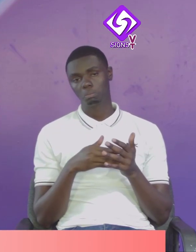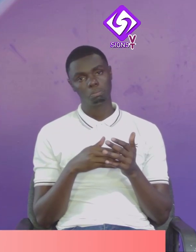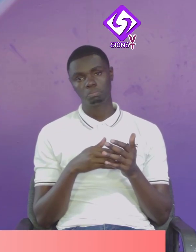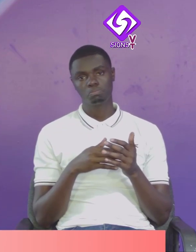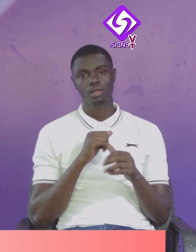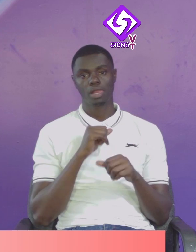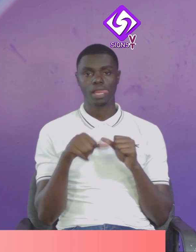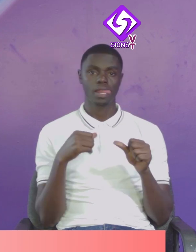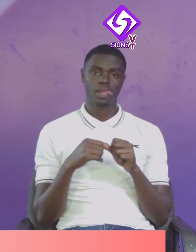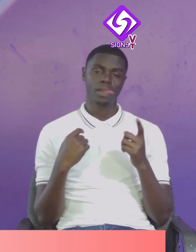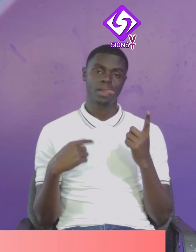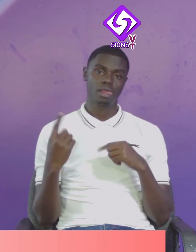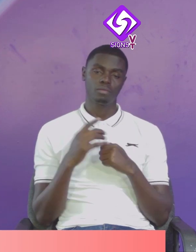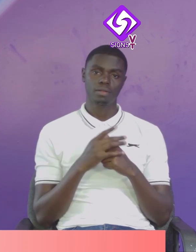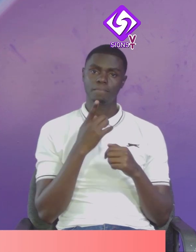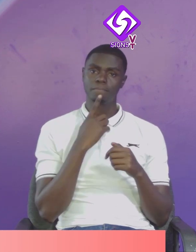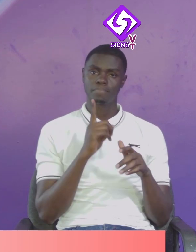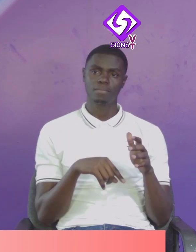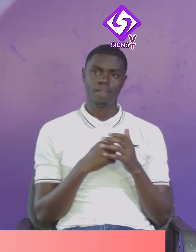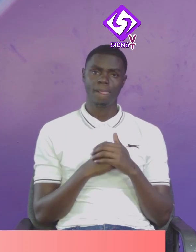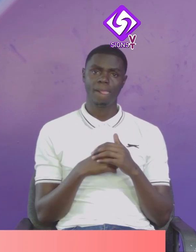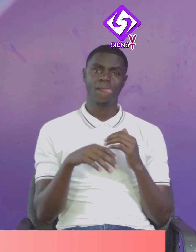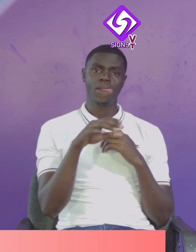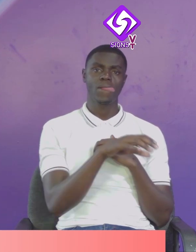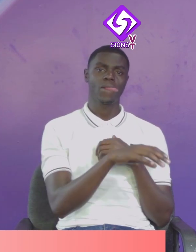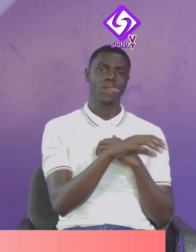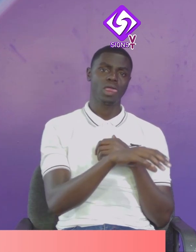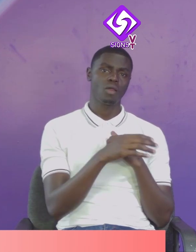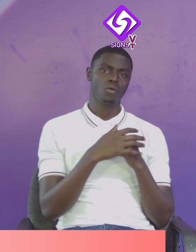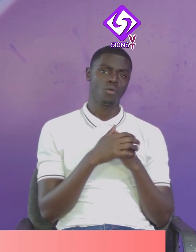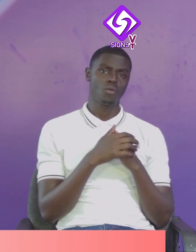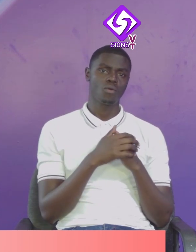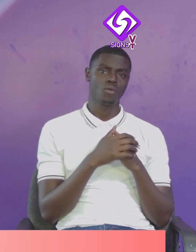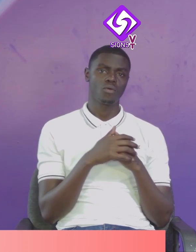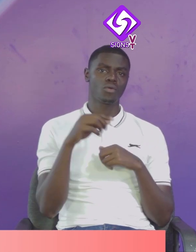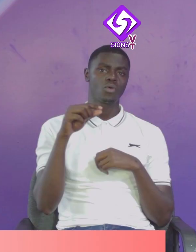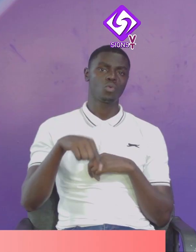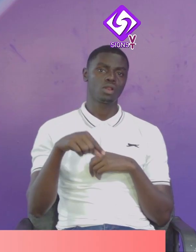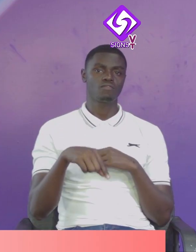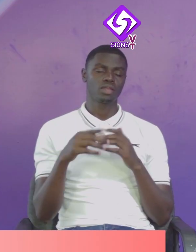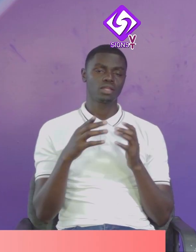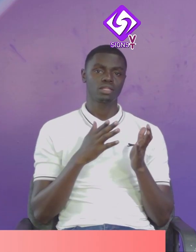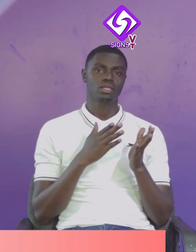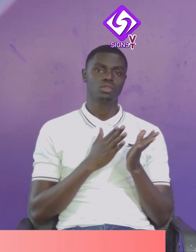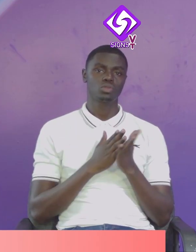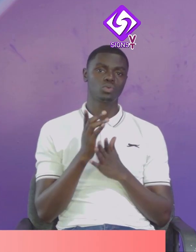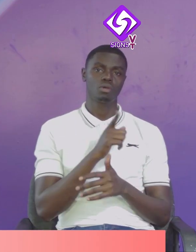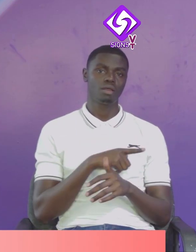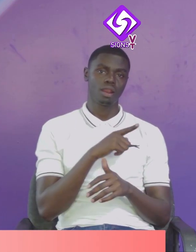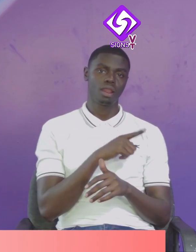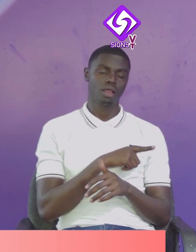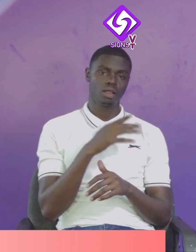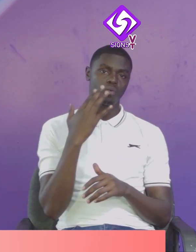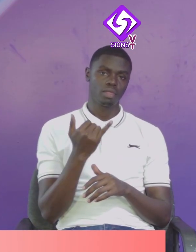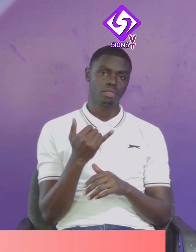comes to winning. Right. I will say Congo, in this game, they qualified through luck. We call it luck